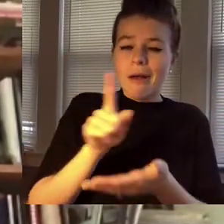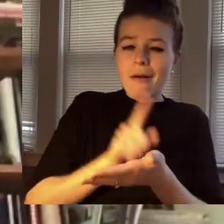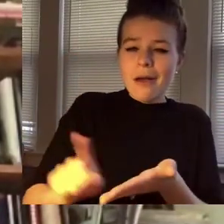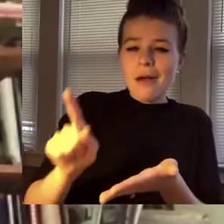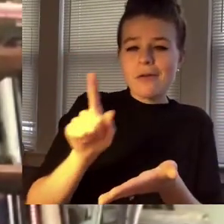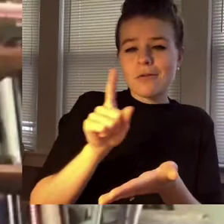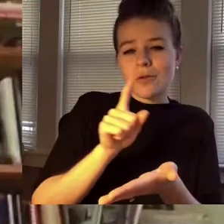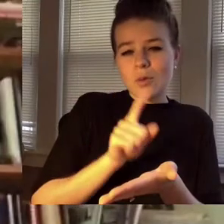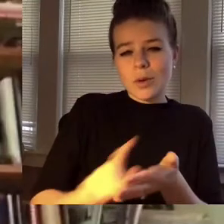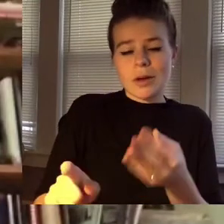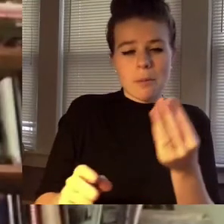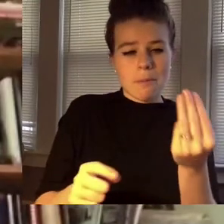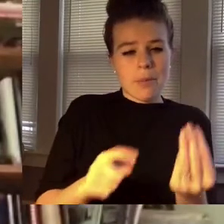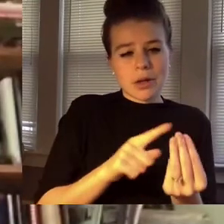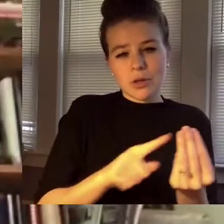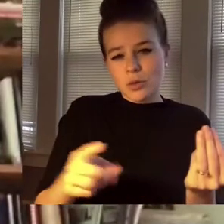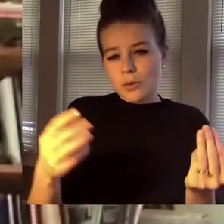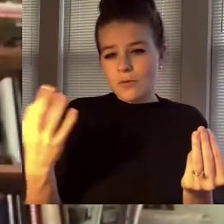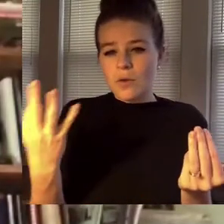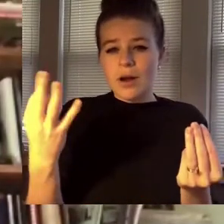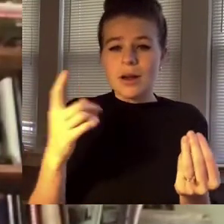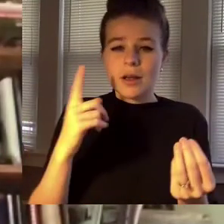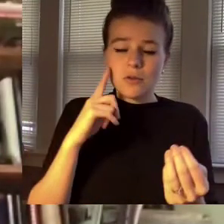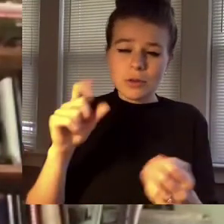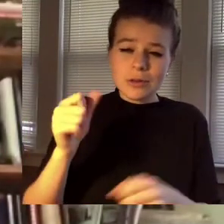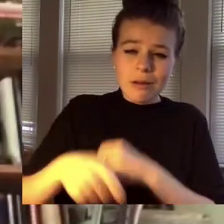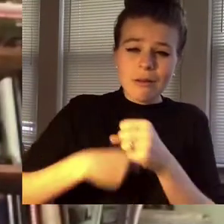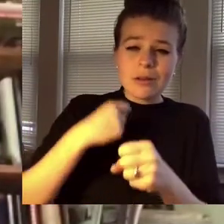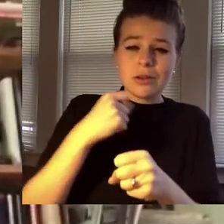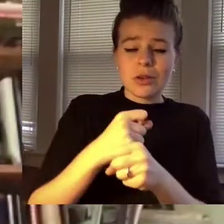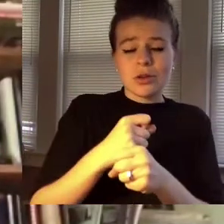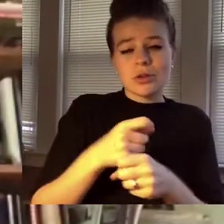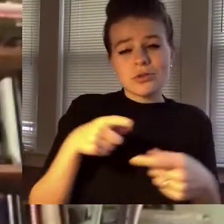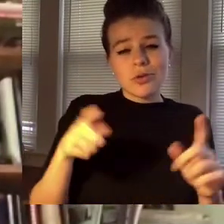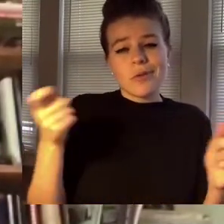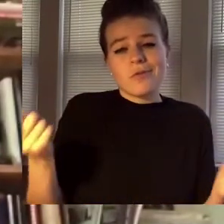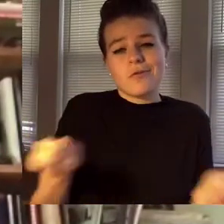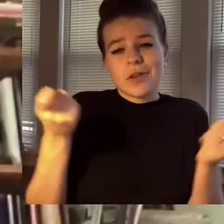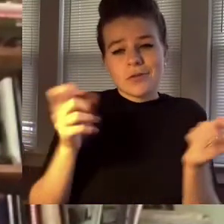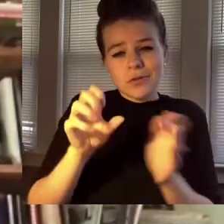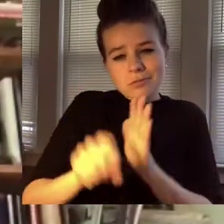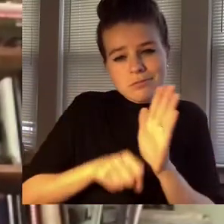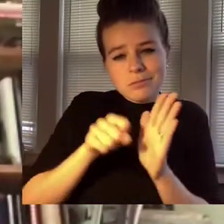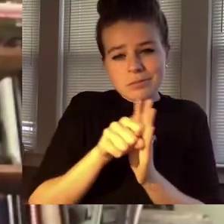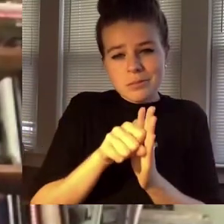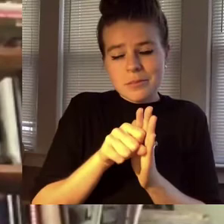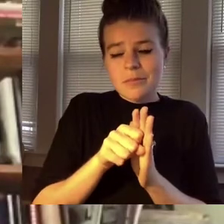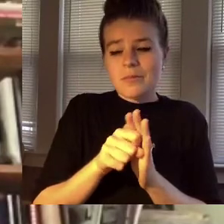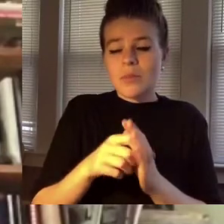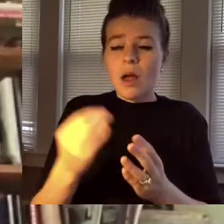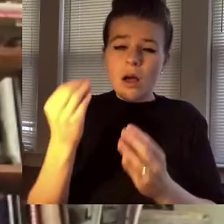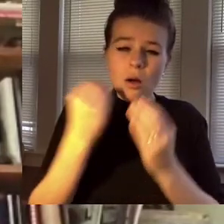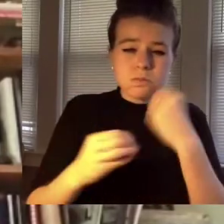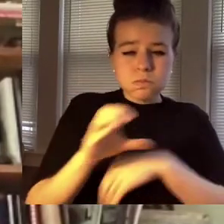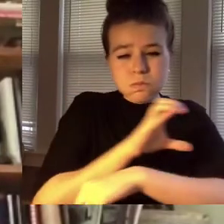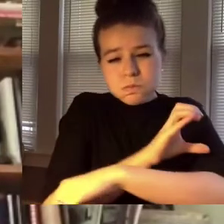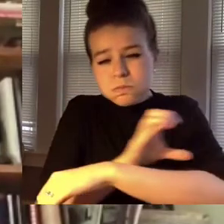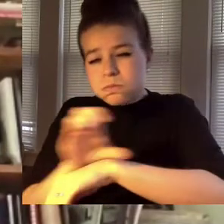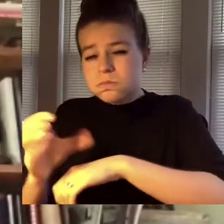weekday for a decade, though for festival season and the feast days, they've stayed